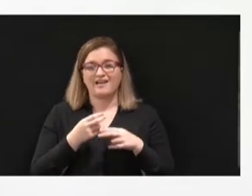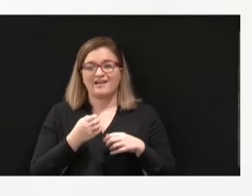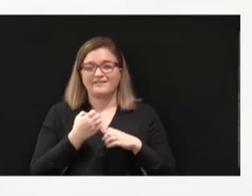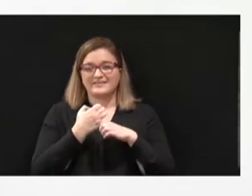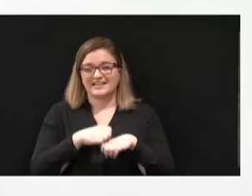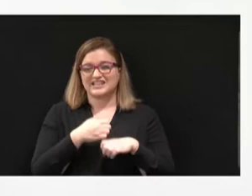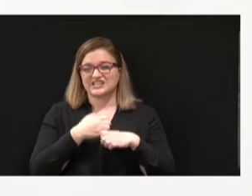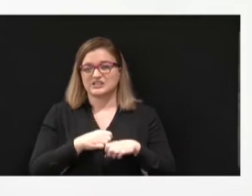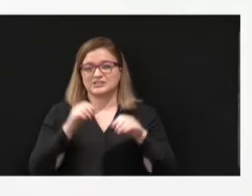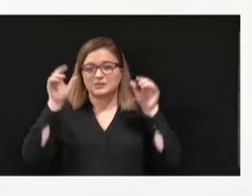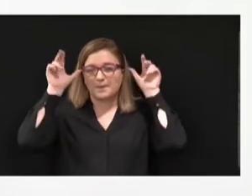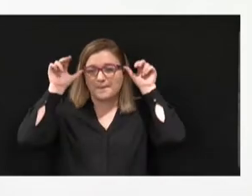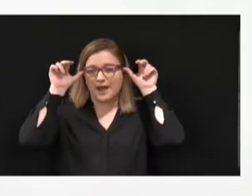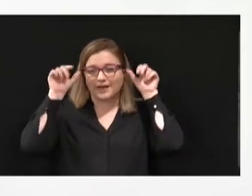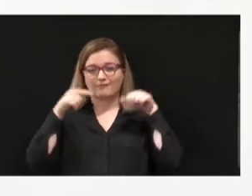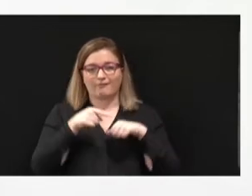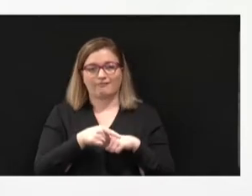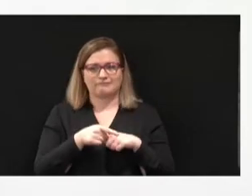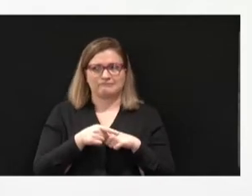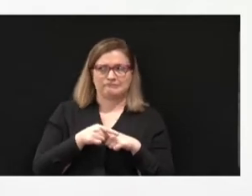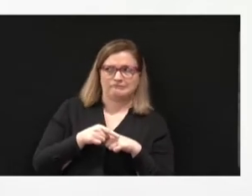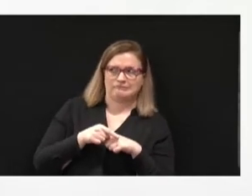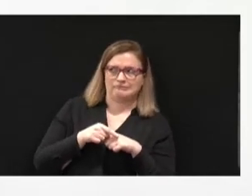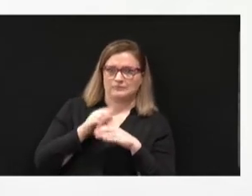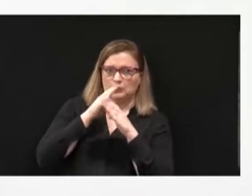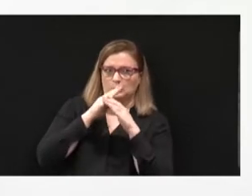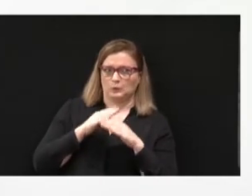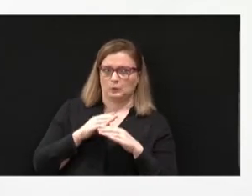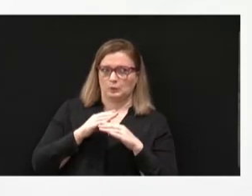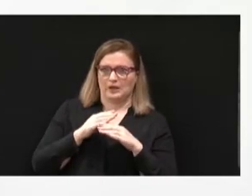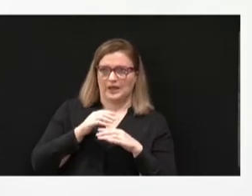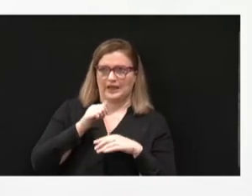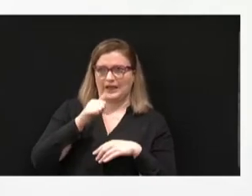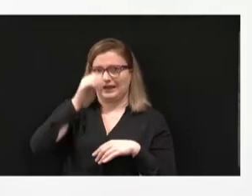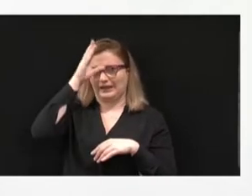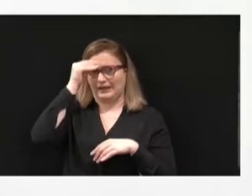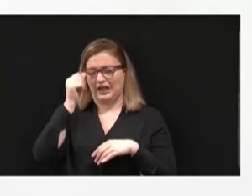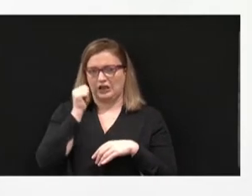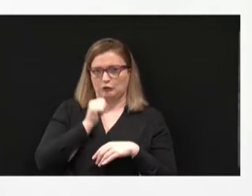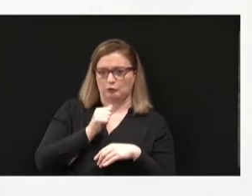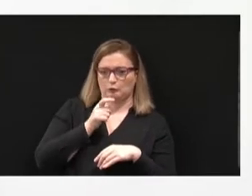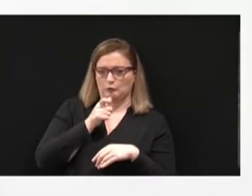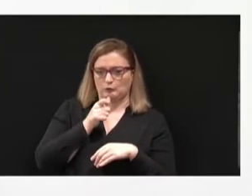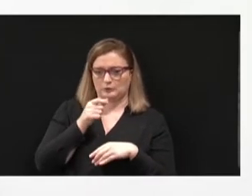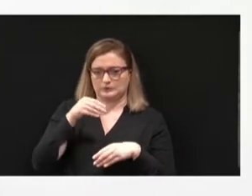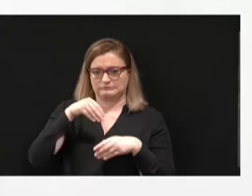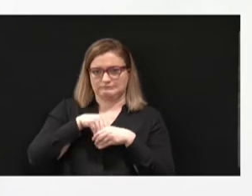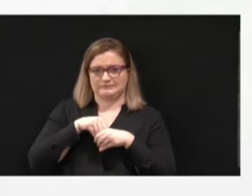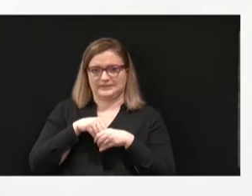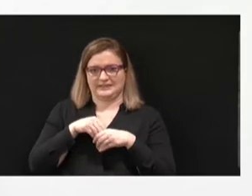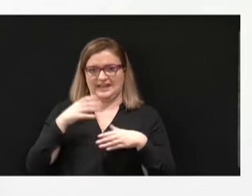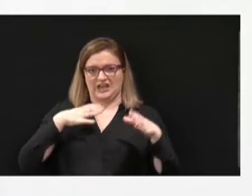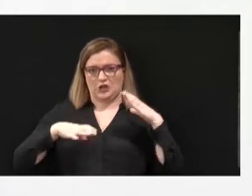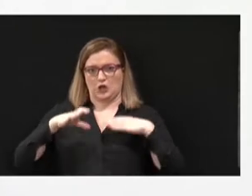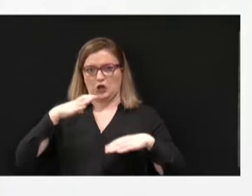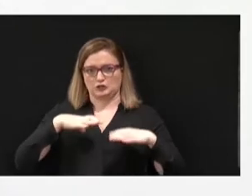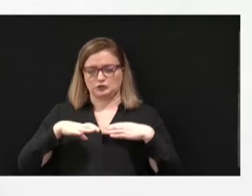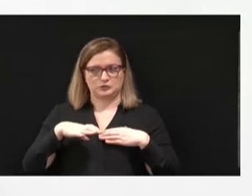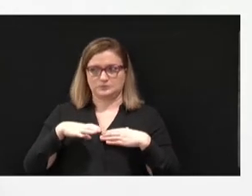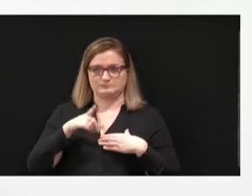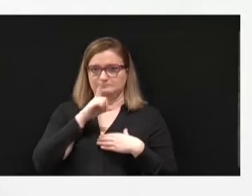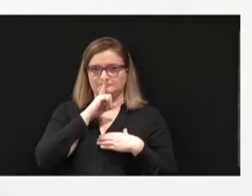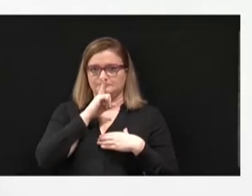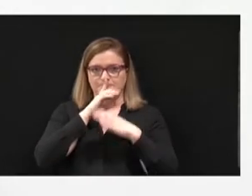that quiet, silent guy that, or girl who's ever under there who doesn't speak. But she was probably